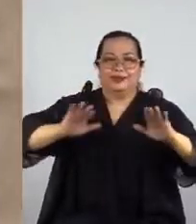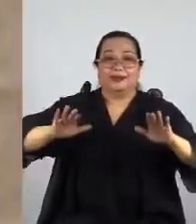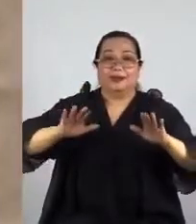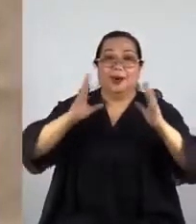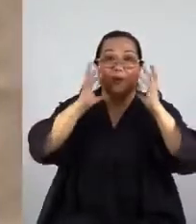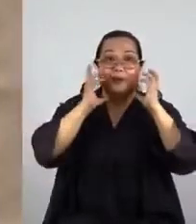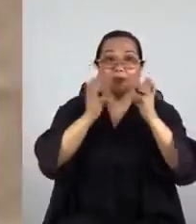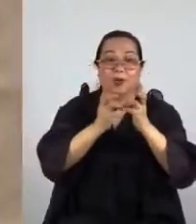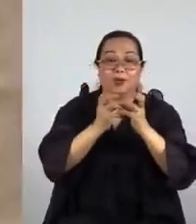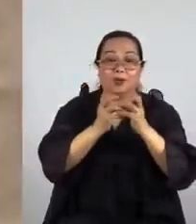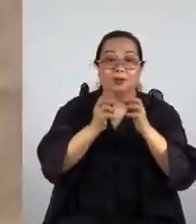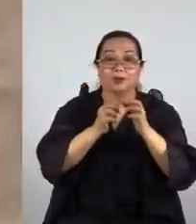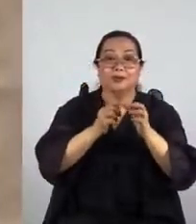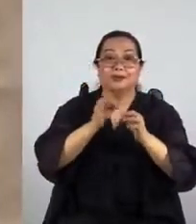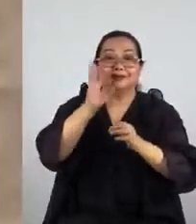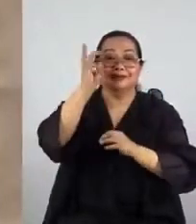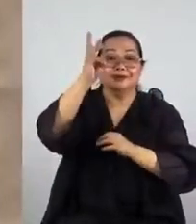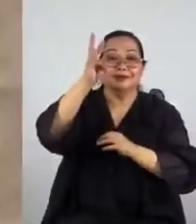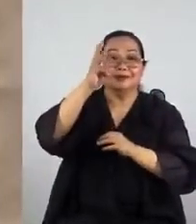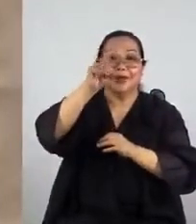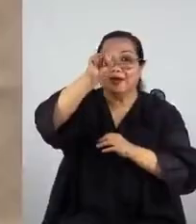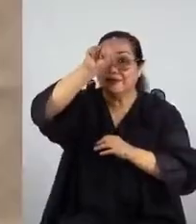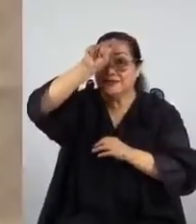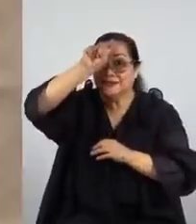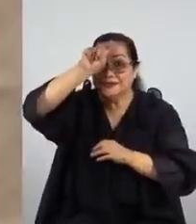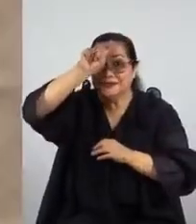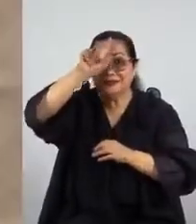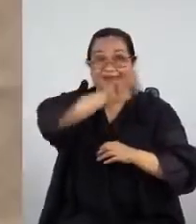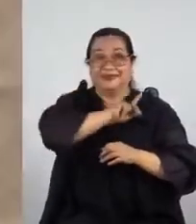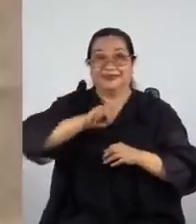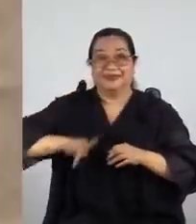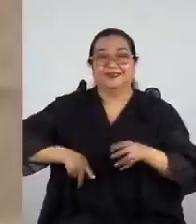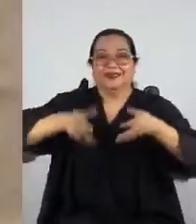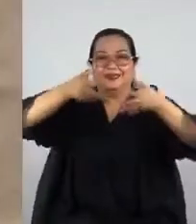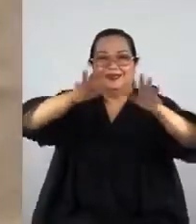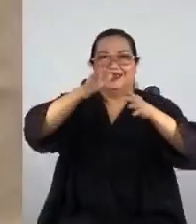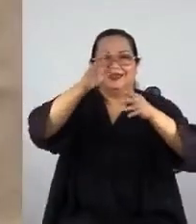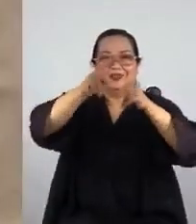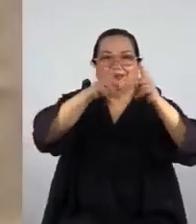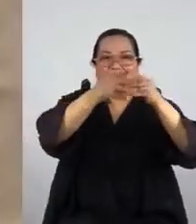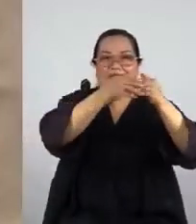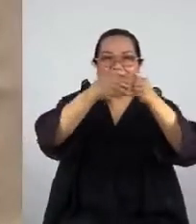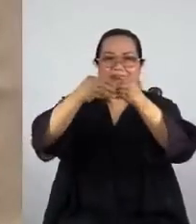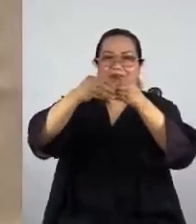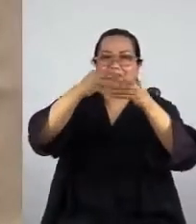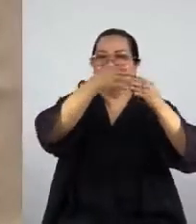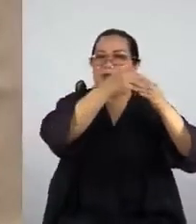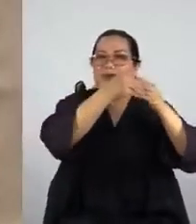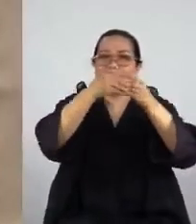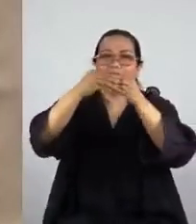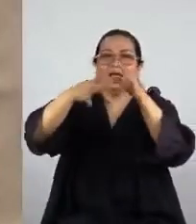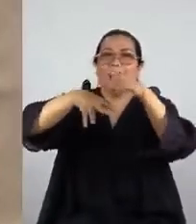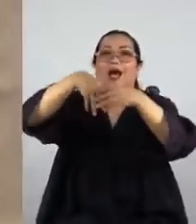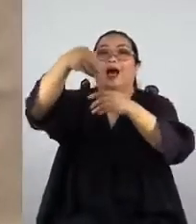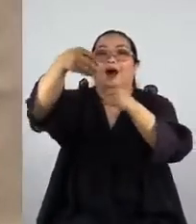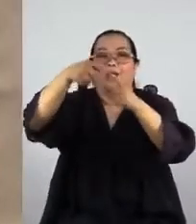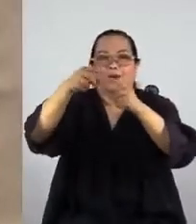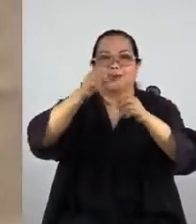the Pharaoh will let God's people go and that he will be the one, Moses, lead them out to the promised